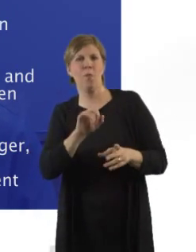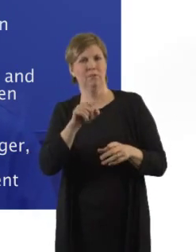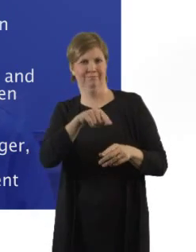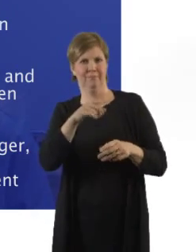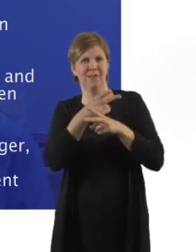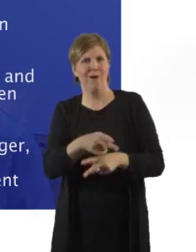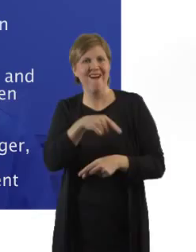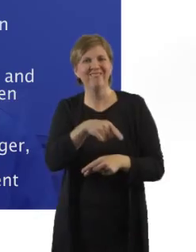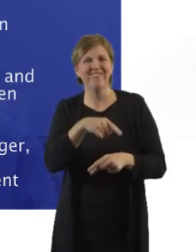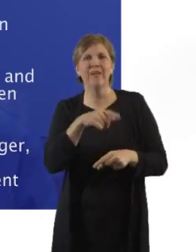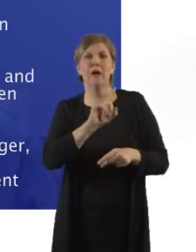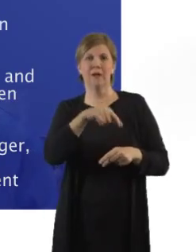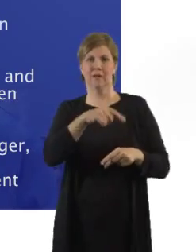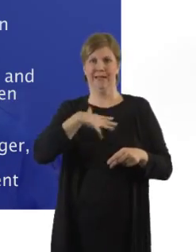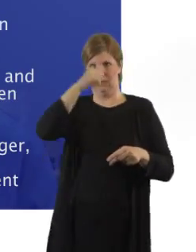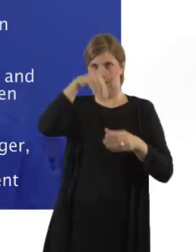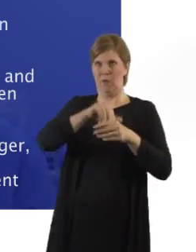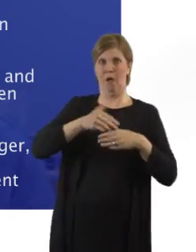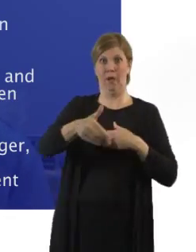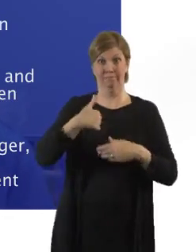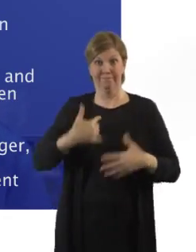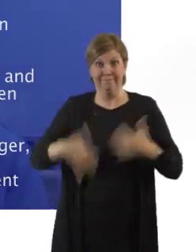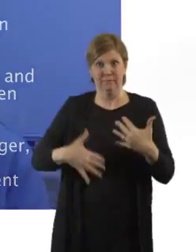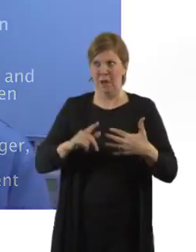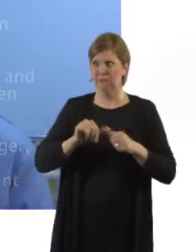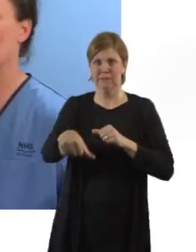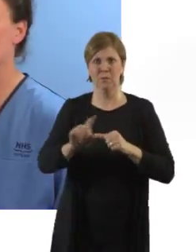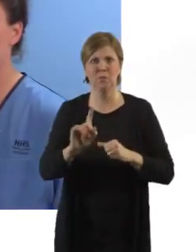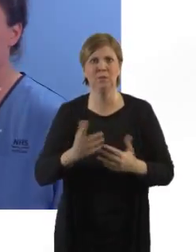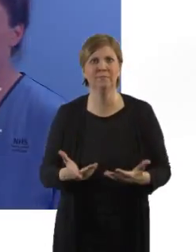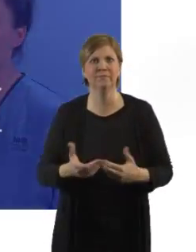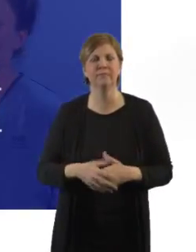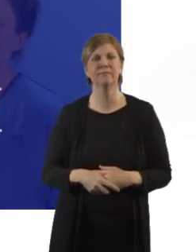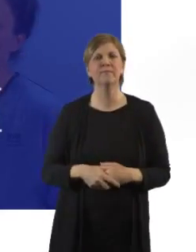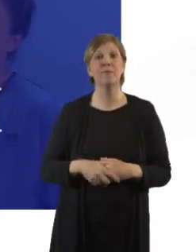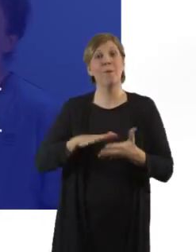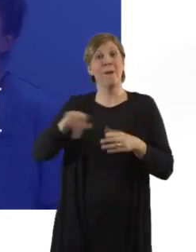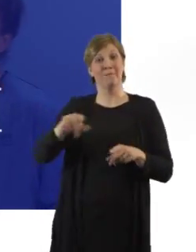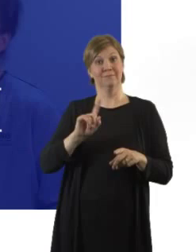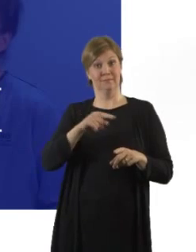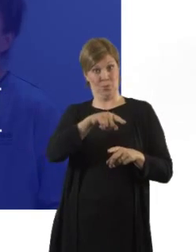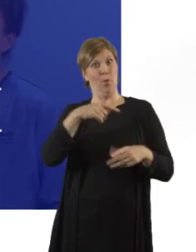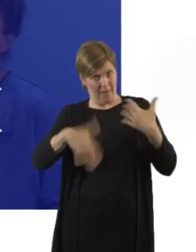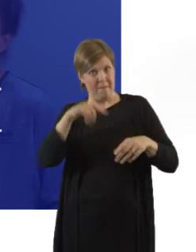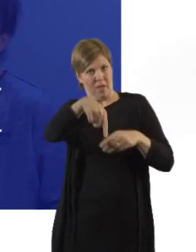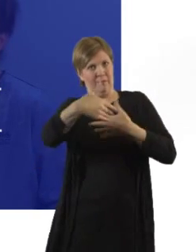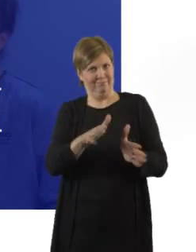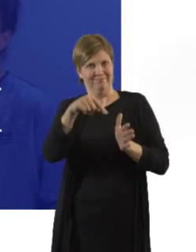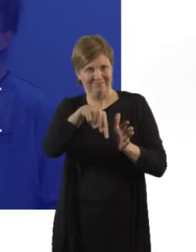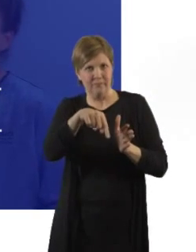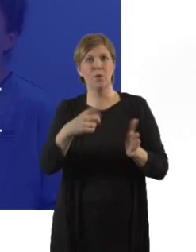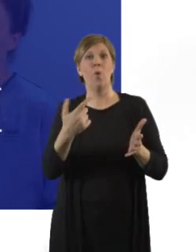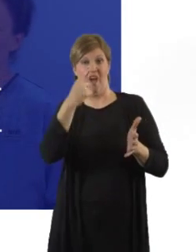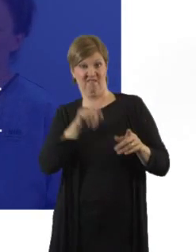stronger, closer and more rhythmical, you should phone maternity assessment. Established labour is when the mum is having regular